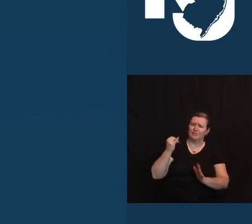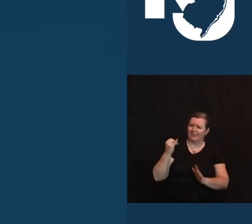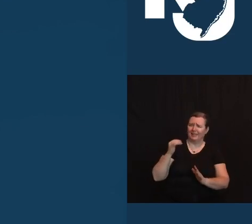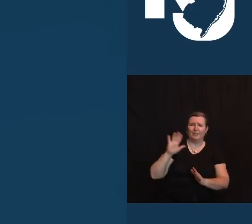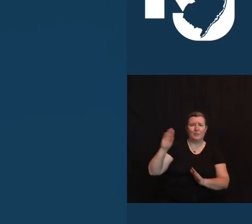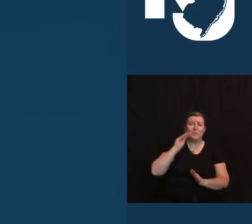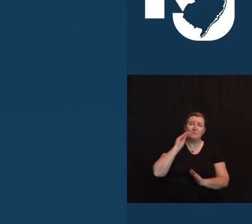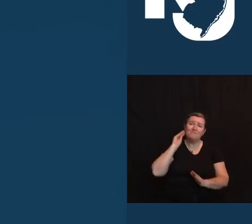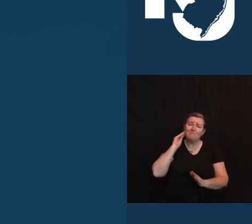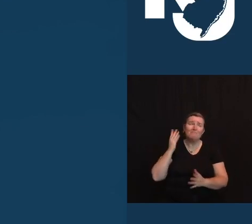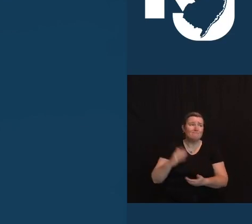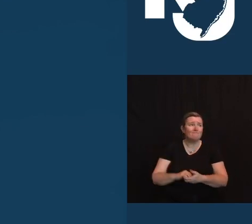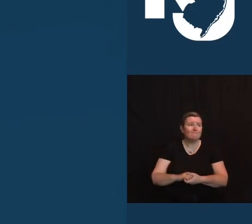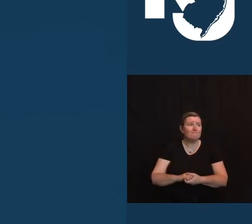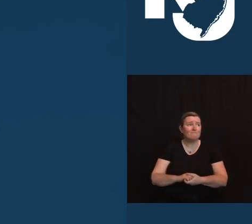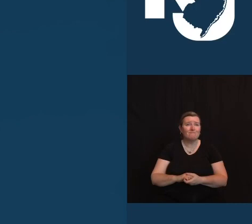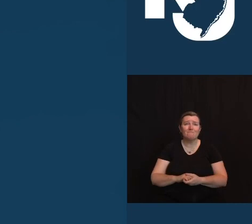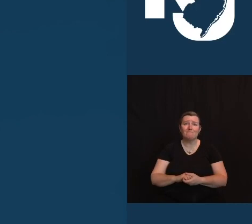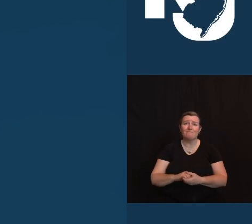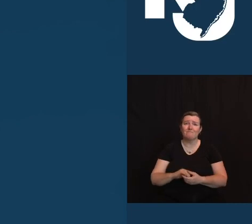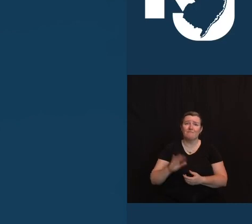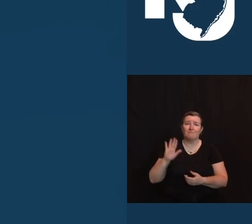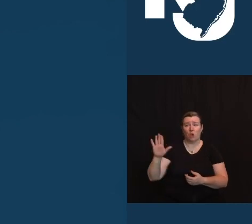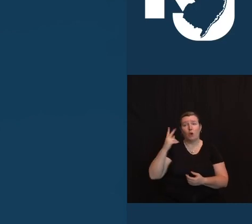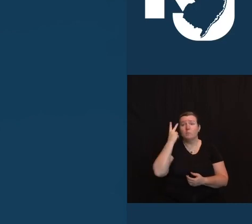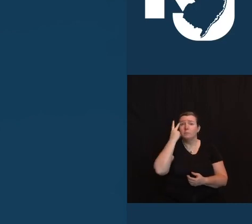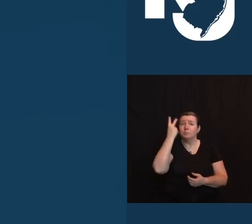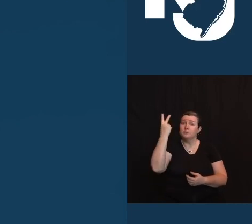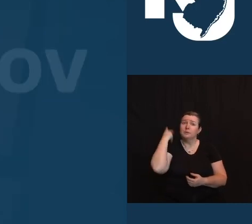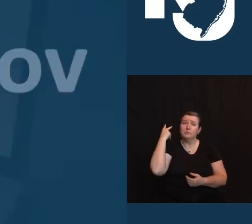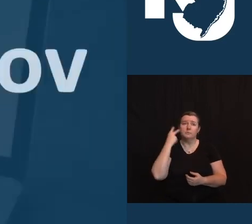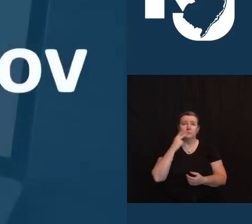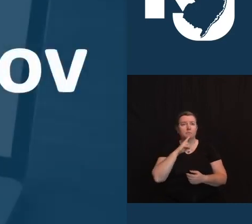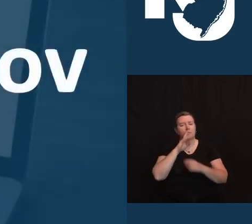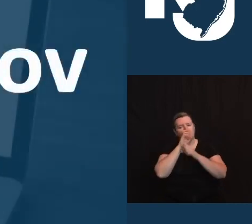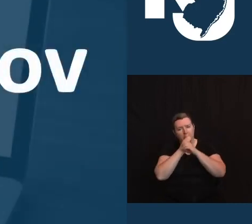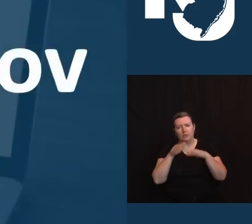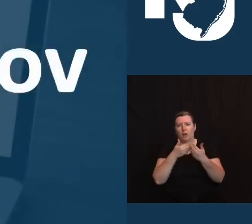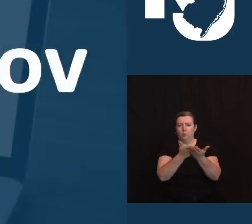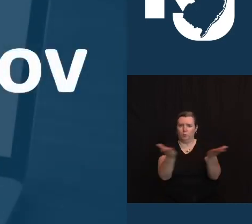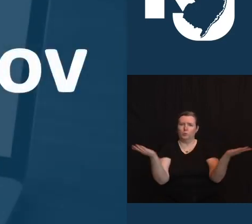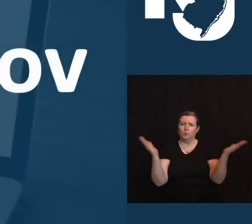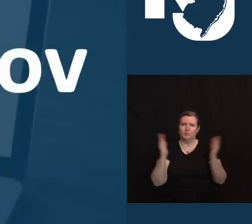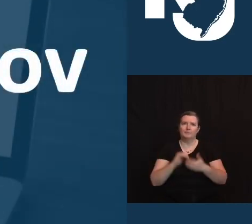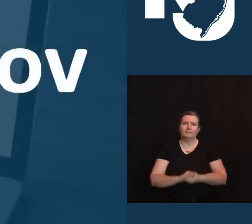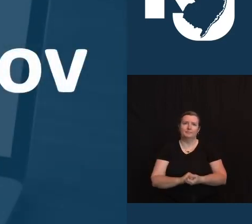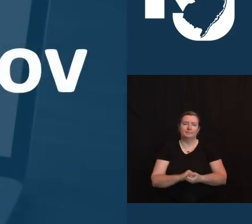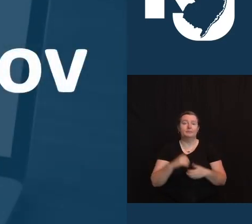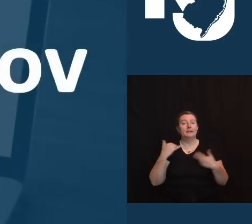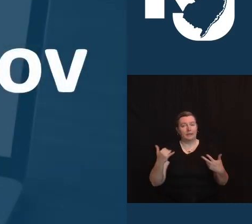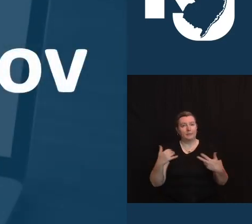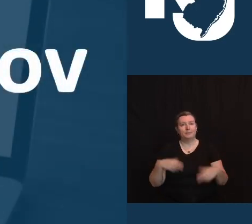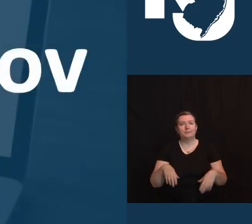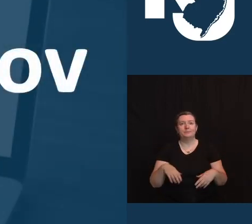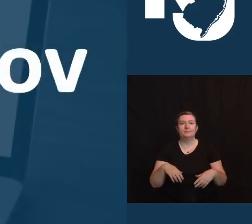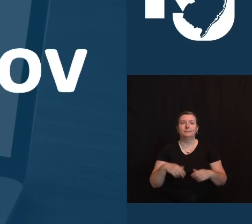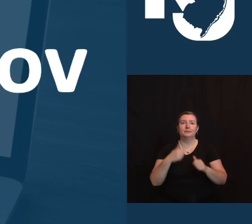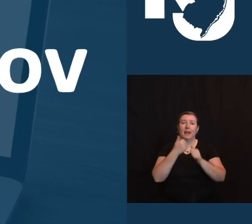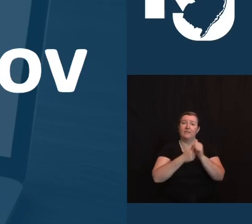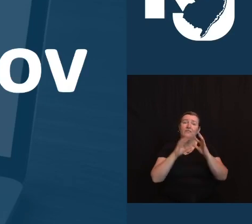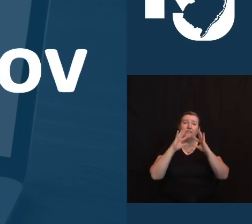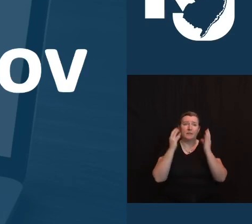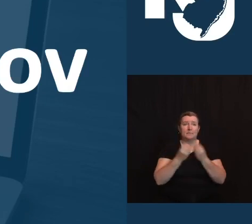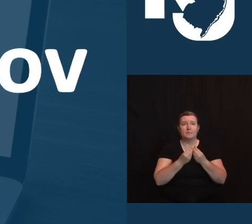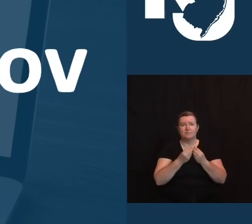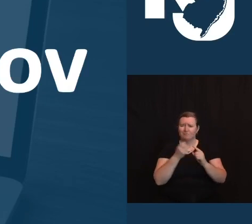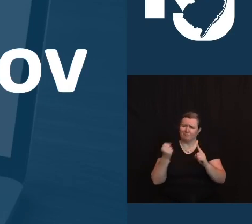memory be a blessing. For every family who has been impacted by COVID-19 in the worst way,